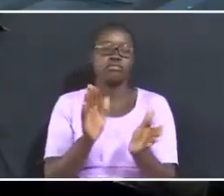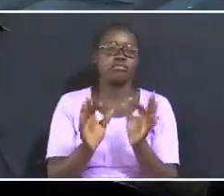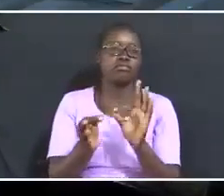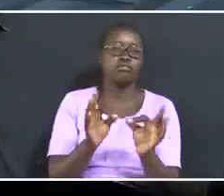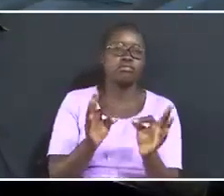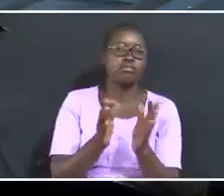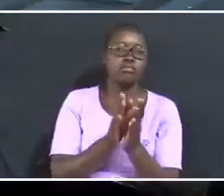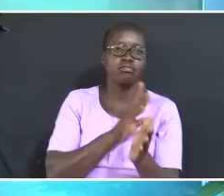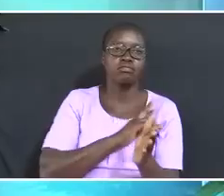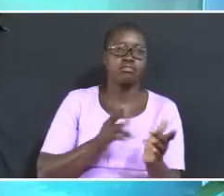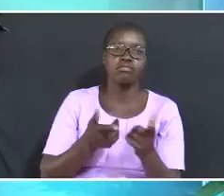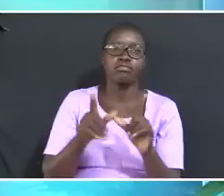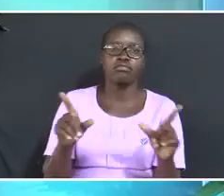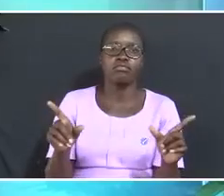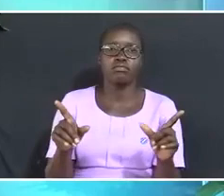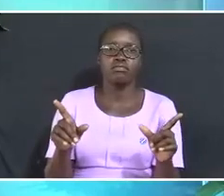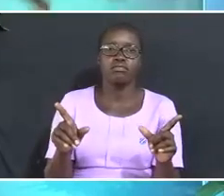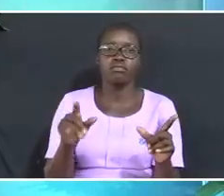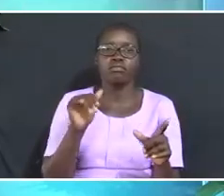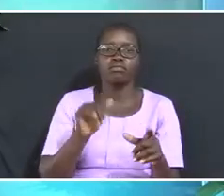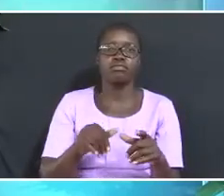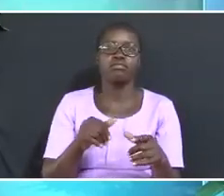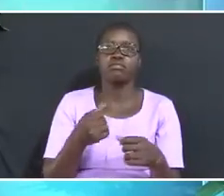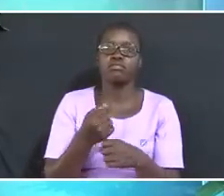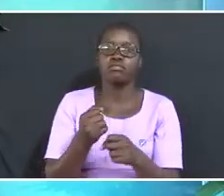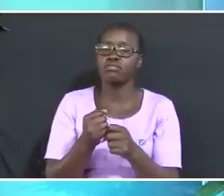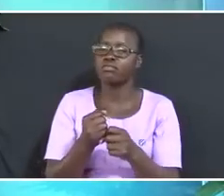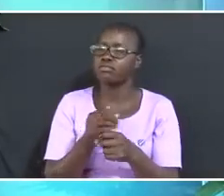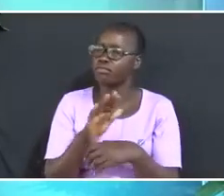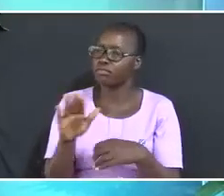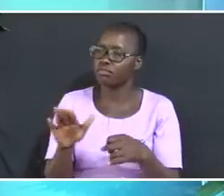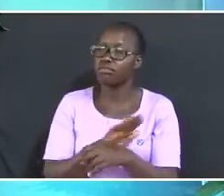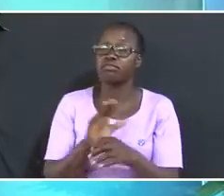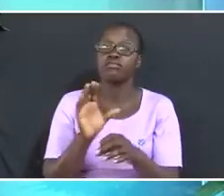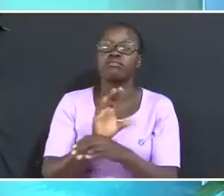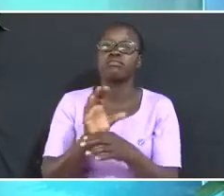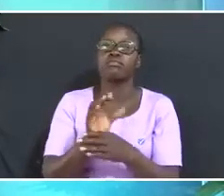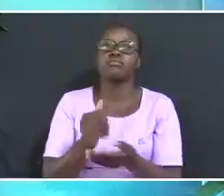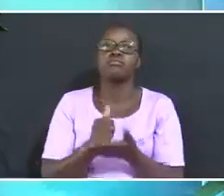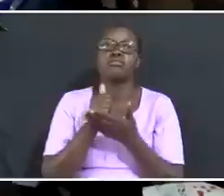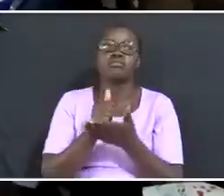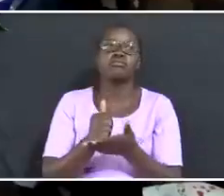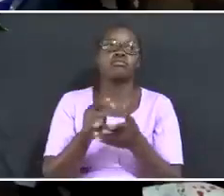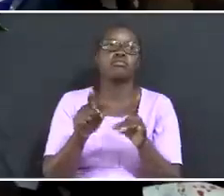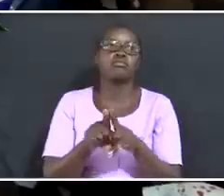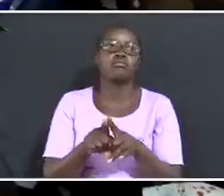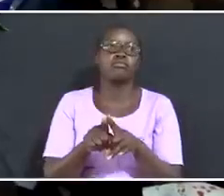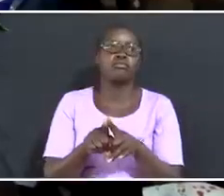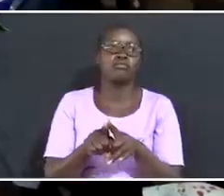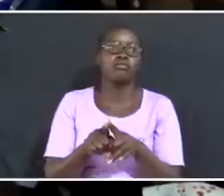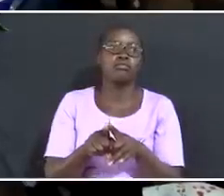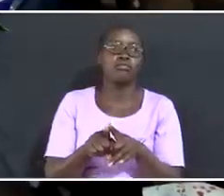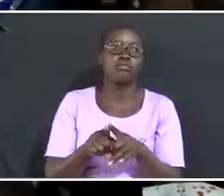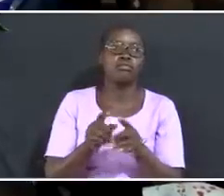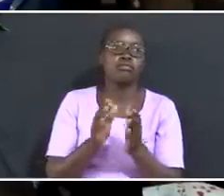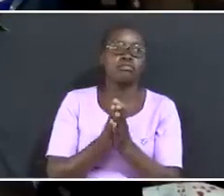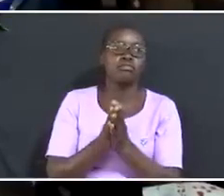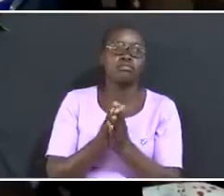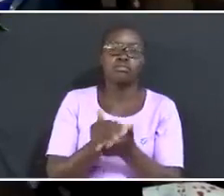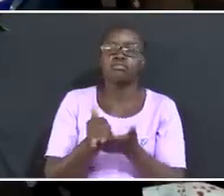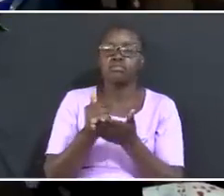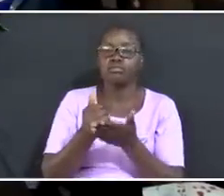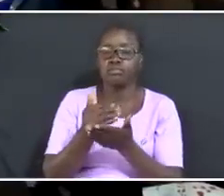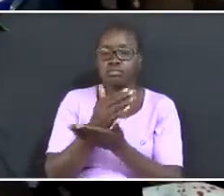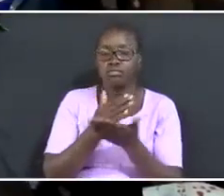and religious liberty that can lead the whole church to intervene like the one in the first century intervened